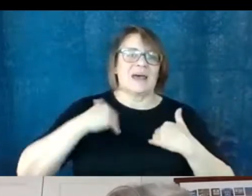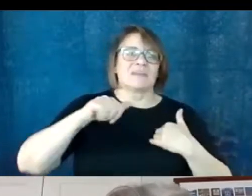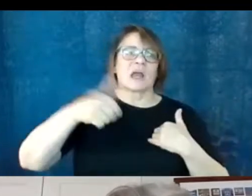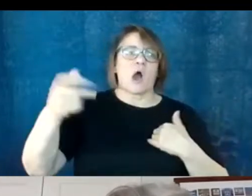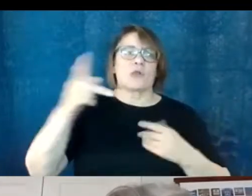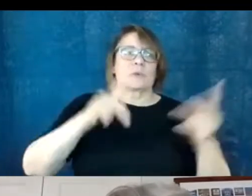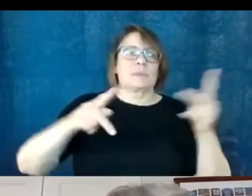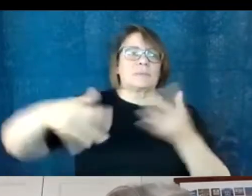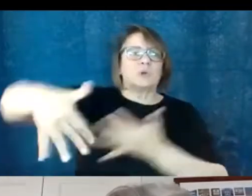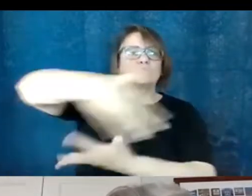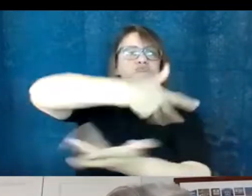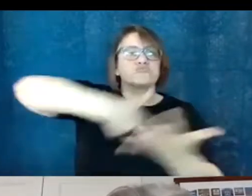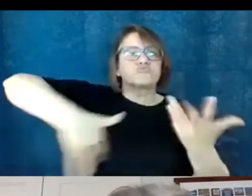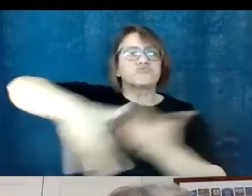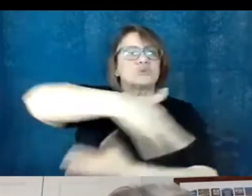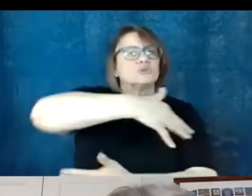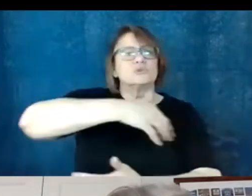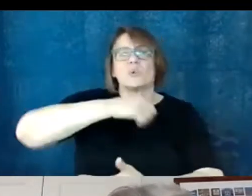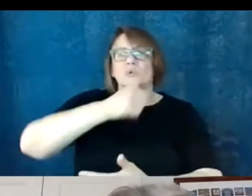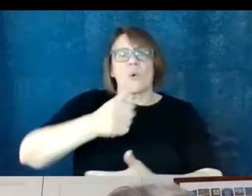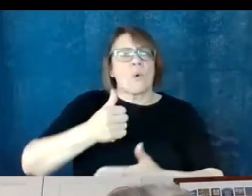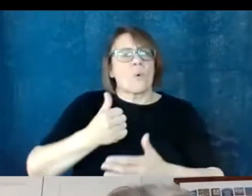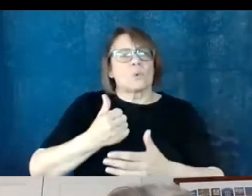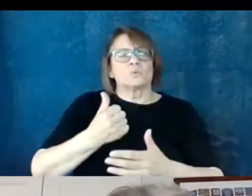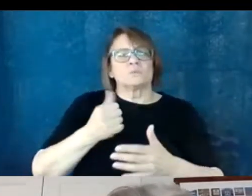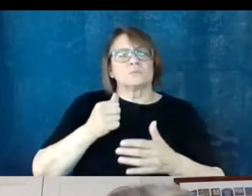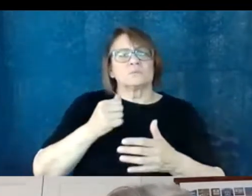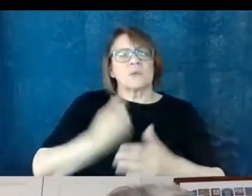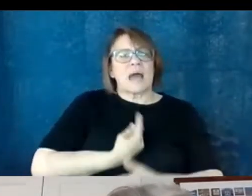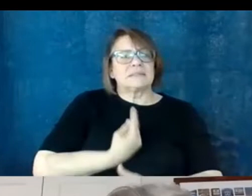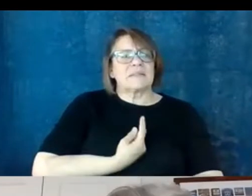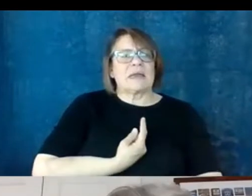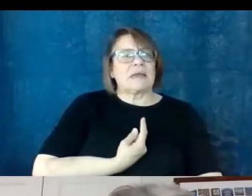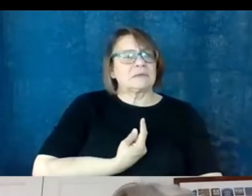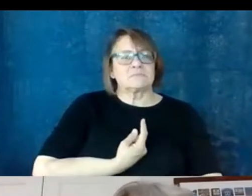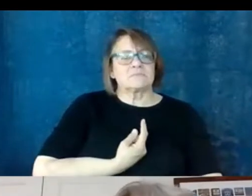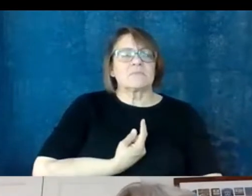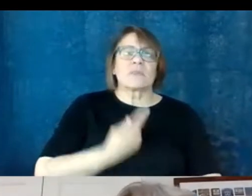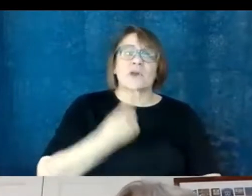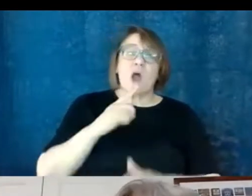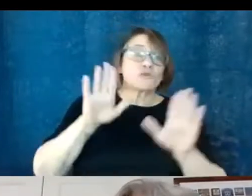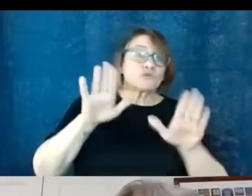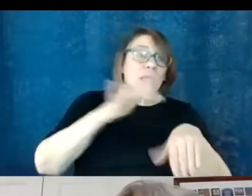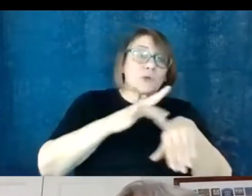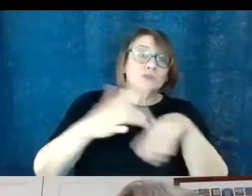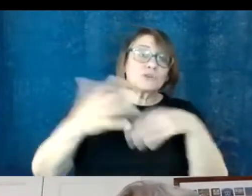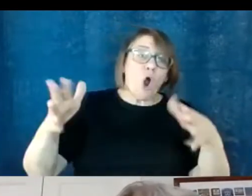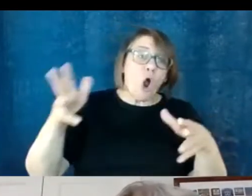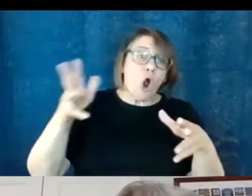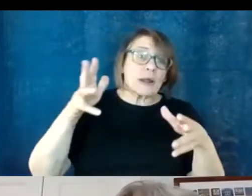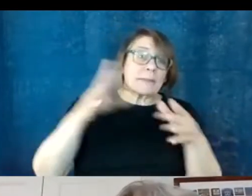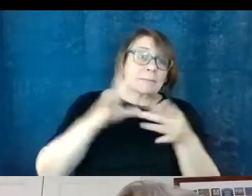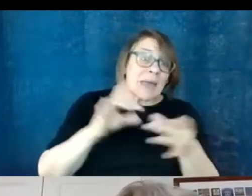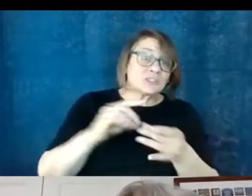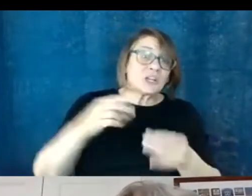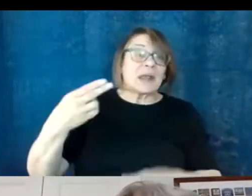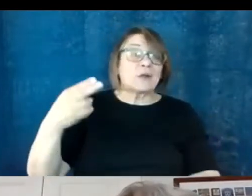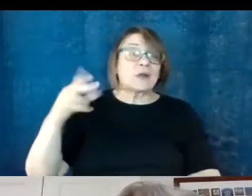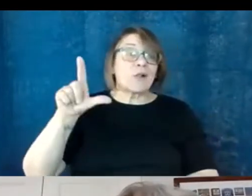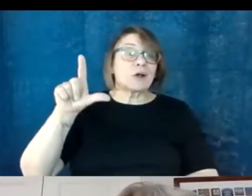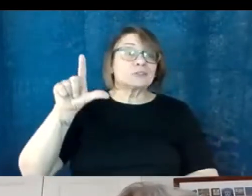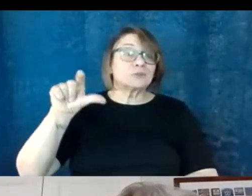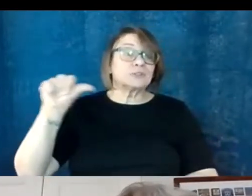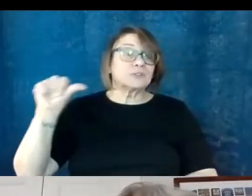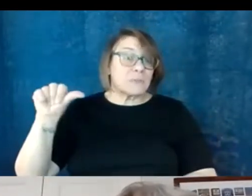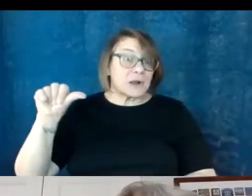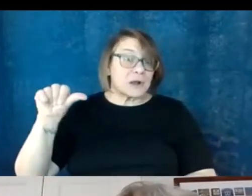around you to avoid social isolation. There have been great resources mentioned so far, like the Hearing Loss Association of America. Another